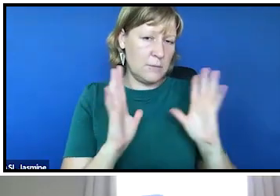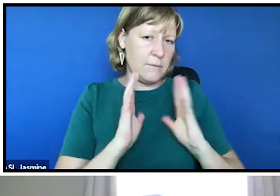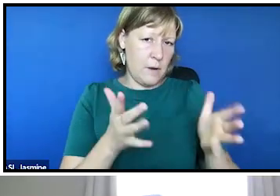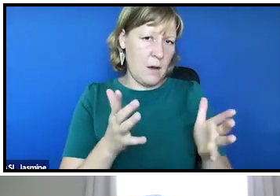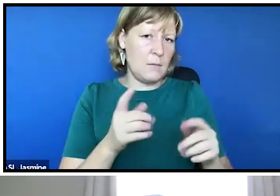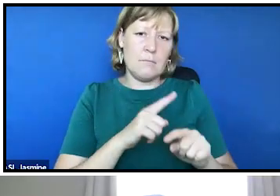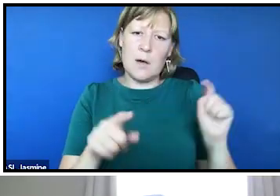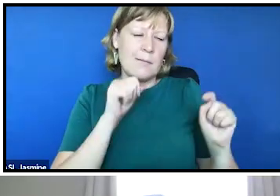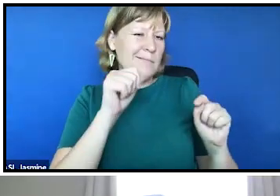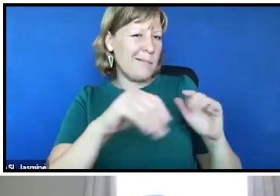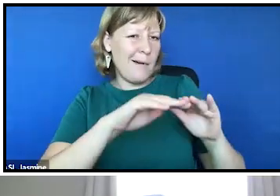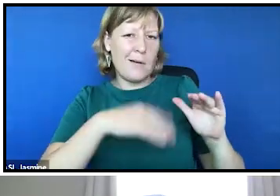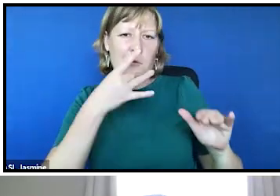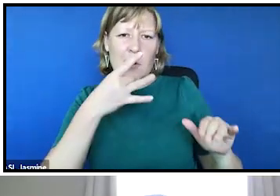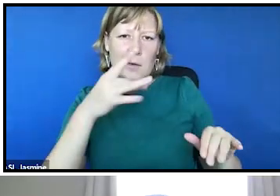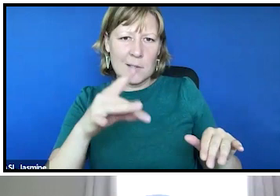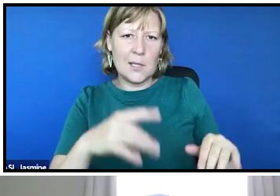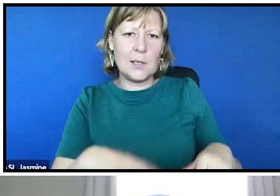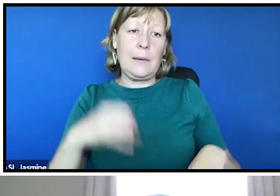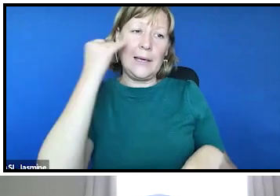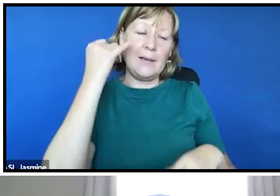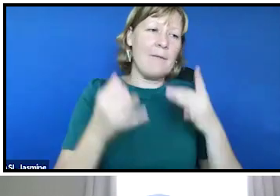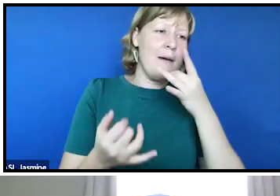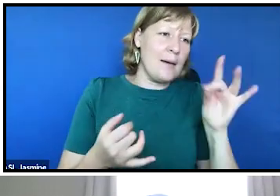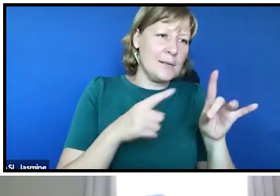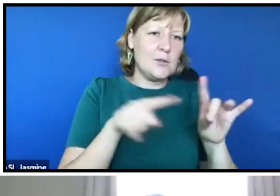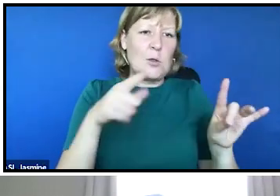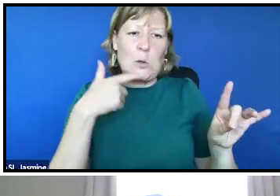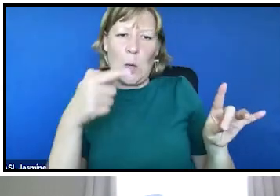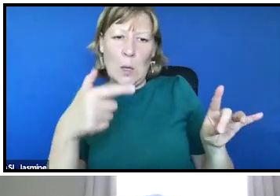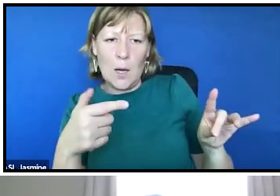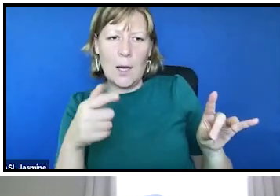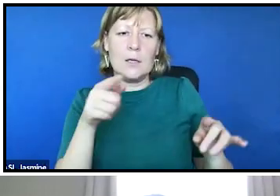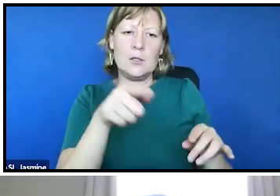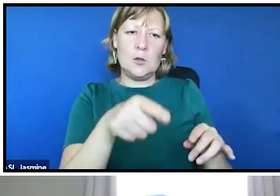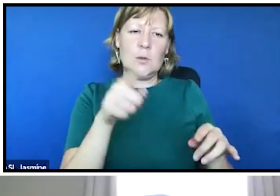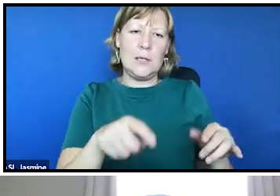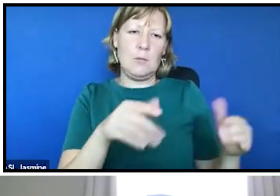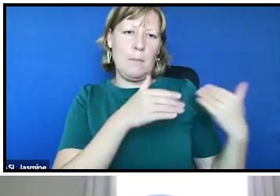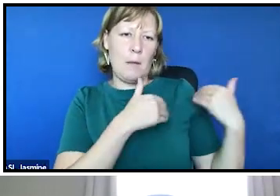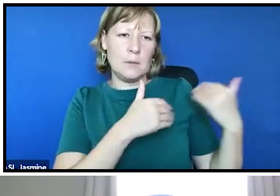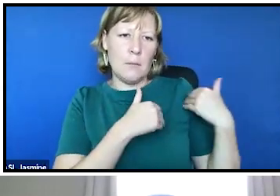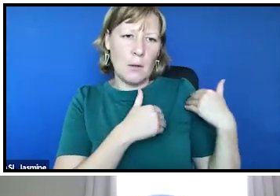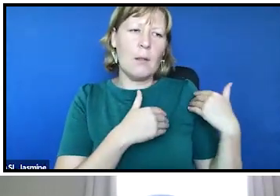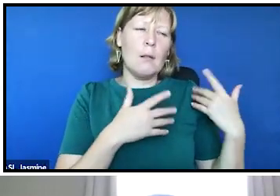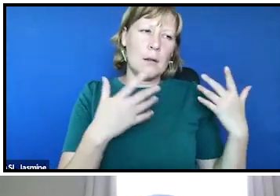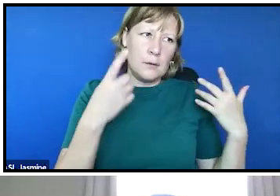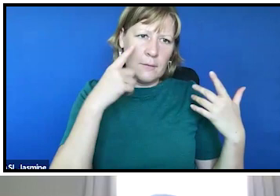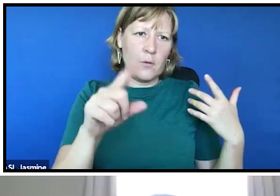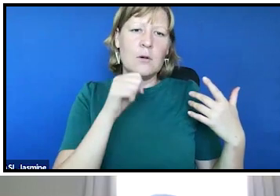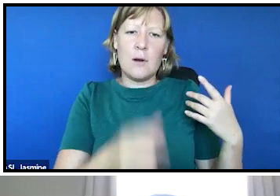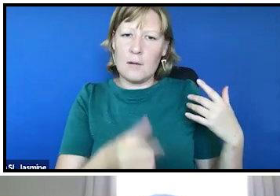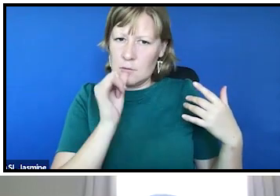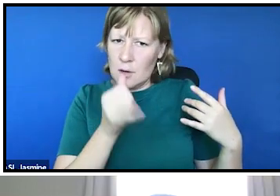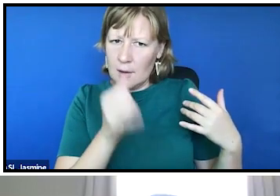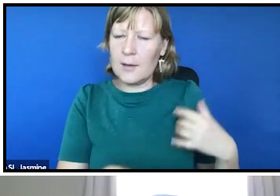have to be responsible and not drink because they're underage. And there's a bar there, but there is not a lot of alcohol drinking going on. No, it's not a drunk